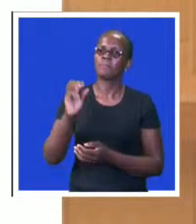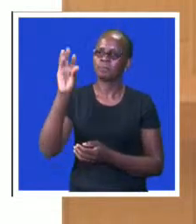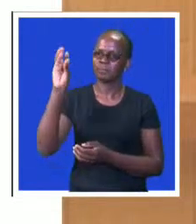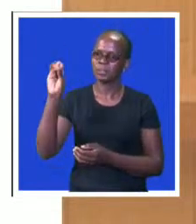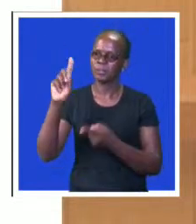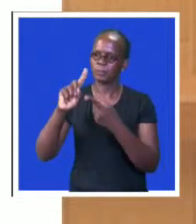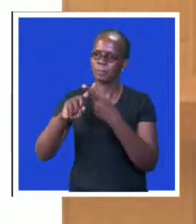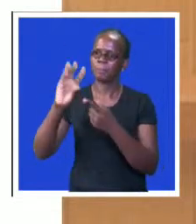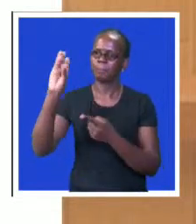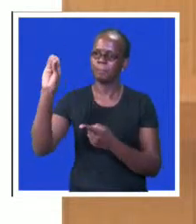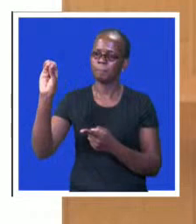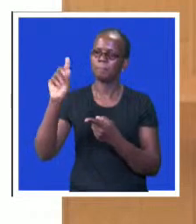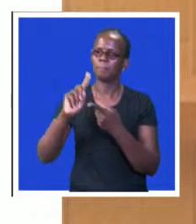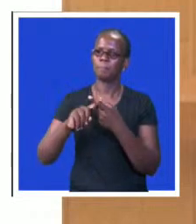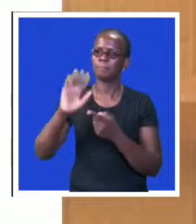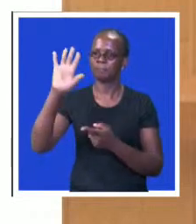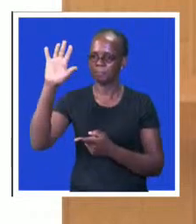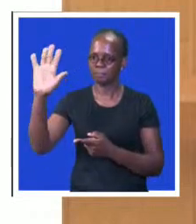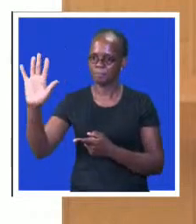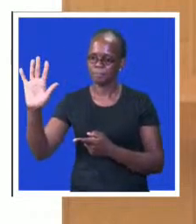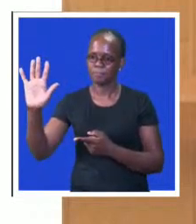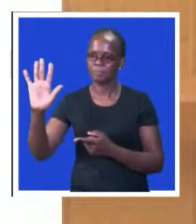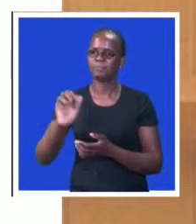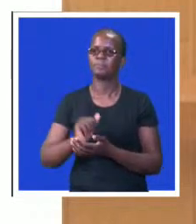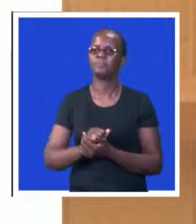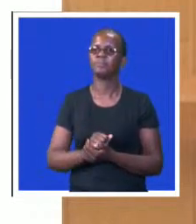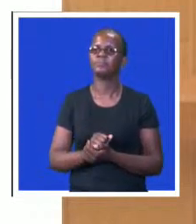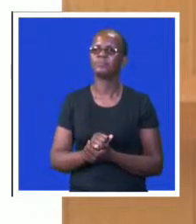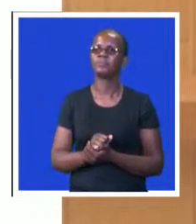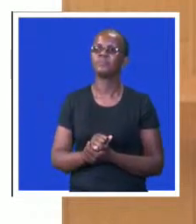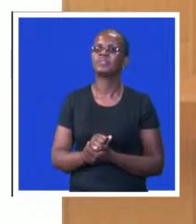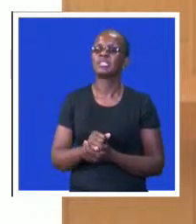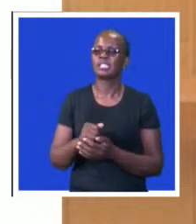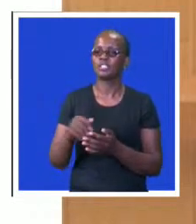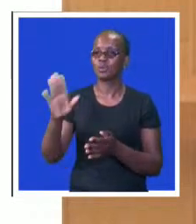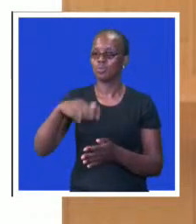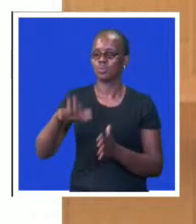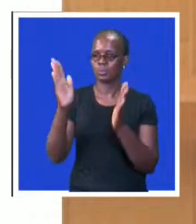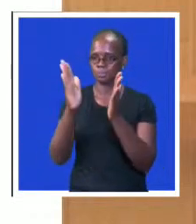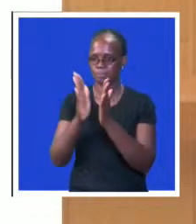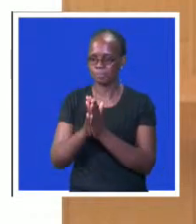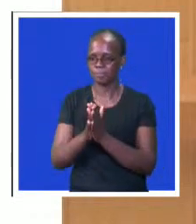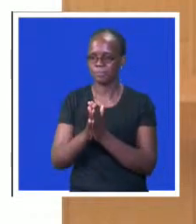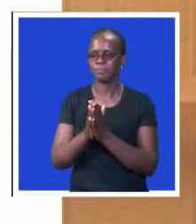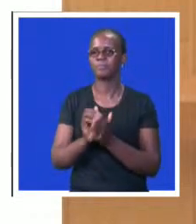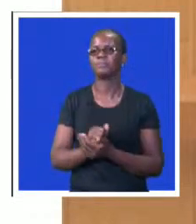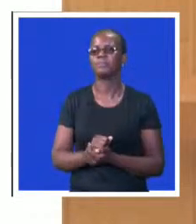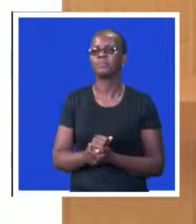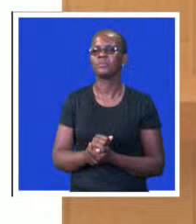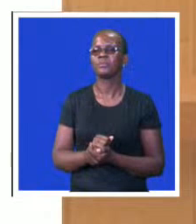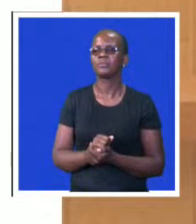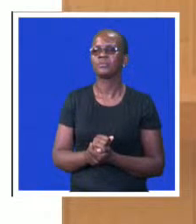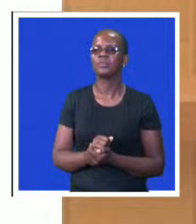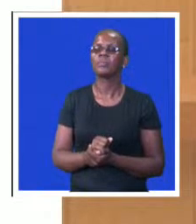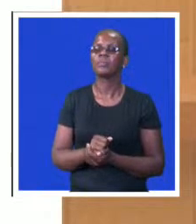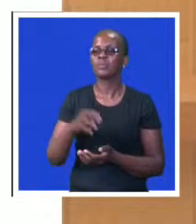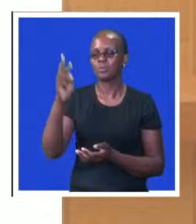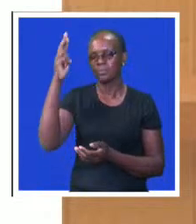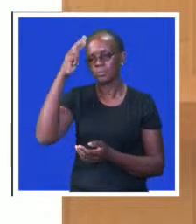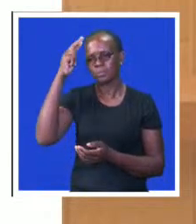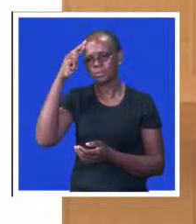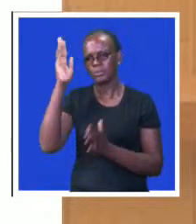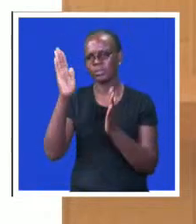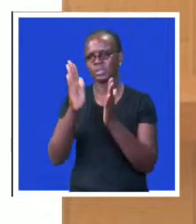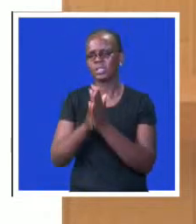plus 0 plus 5 plus 5. We get 10. 10 is a 2-digit